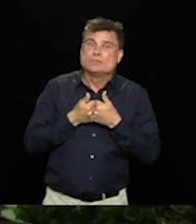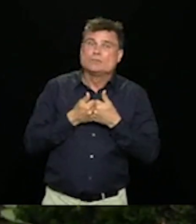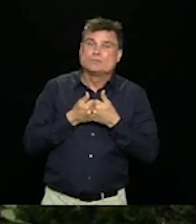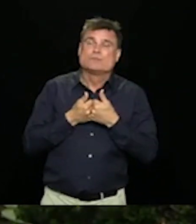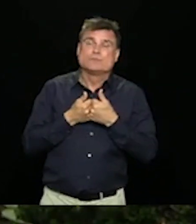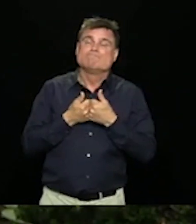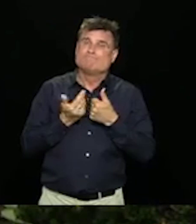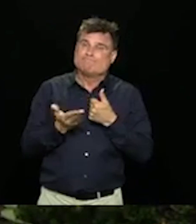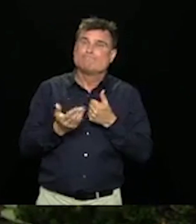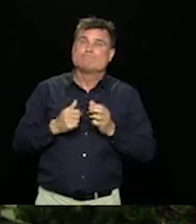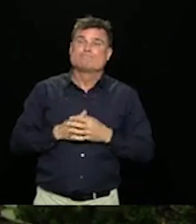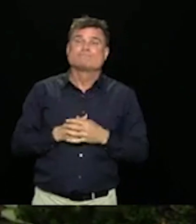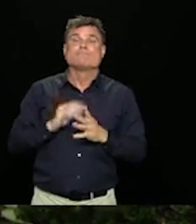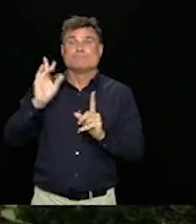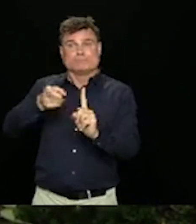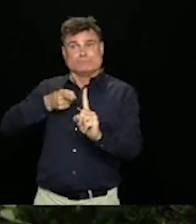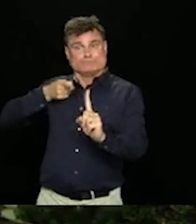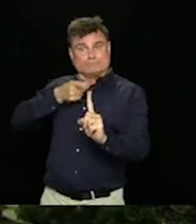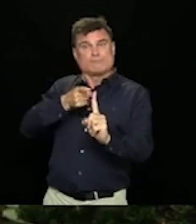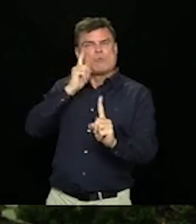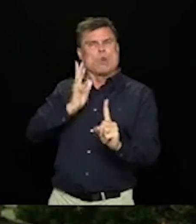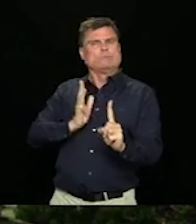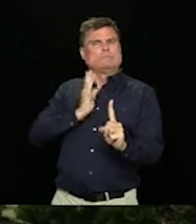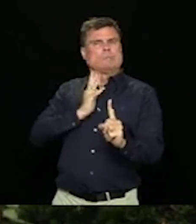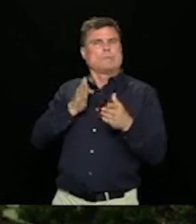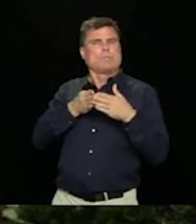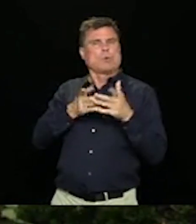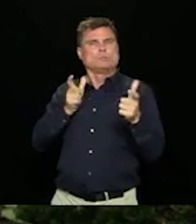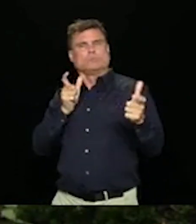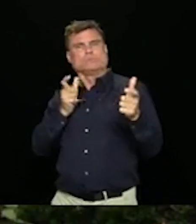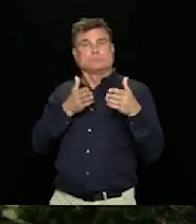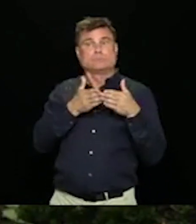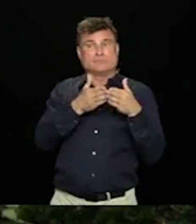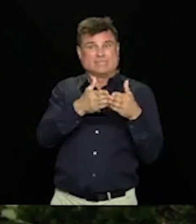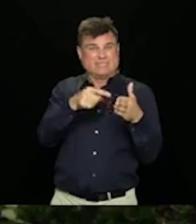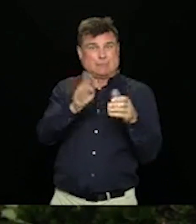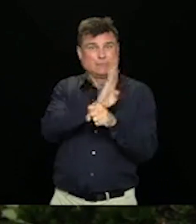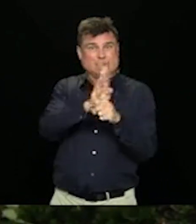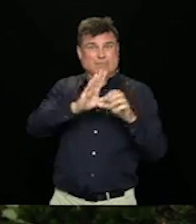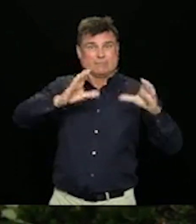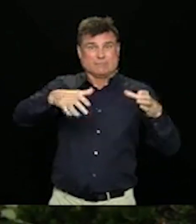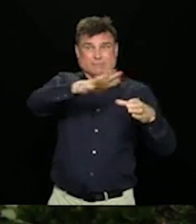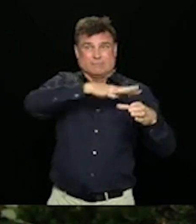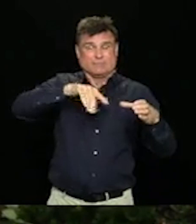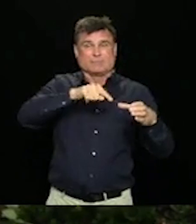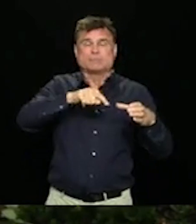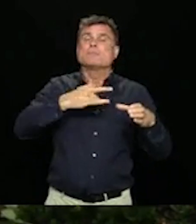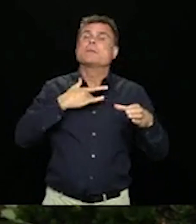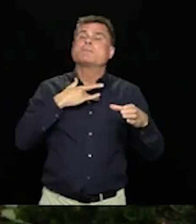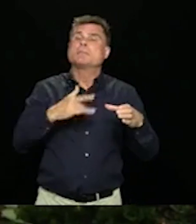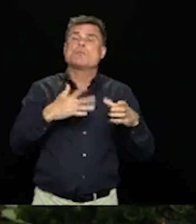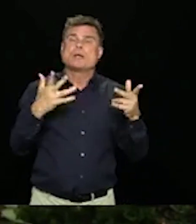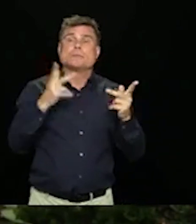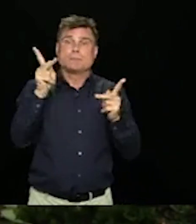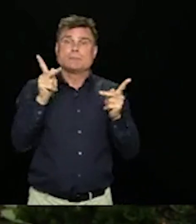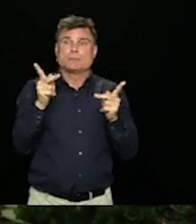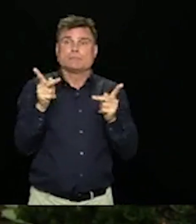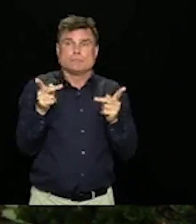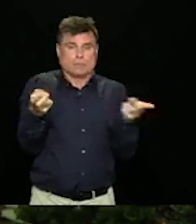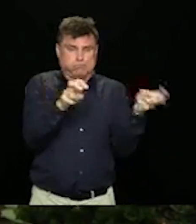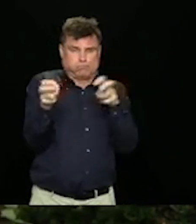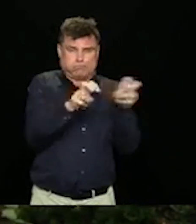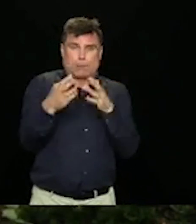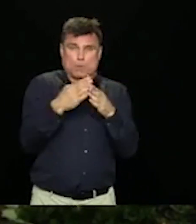ship sector, those vessels that would have been landing in Victoria or Vancouver, up the North Island and on to Prince